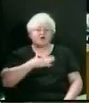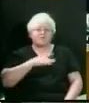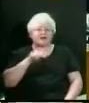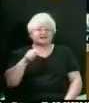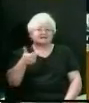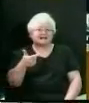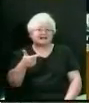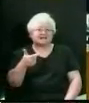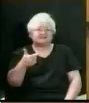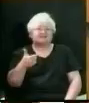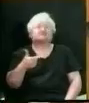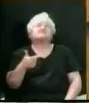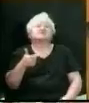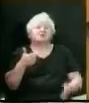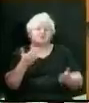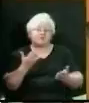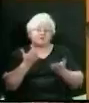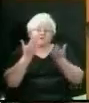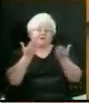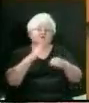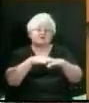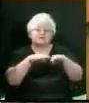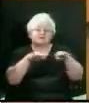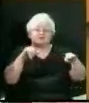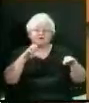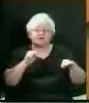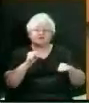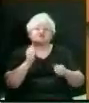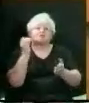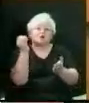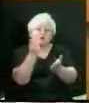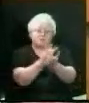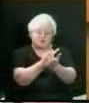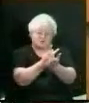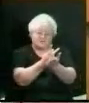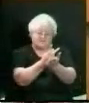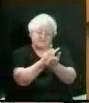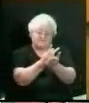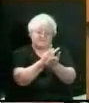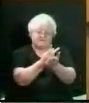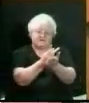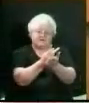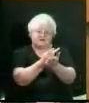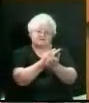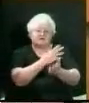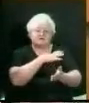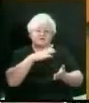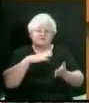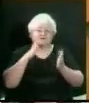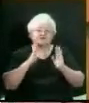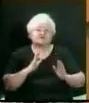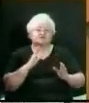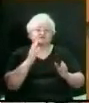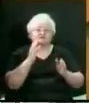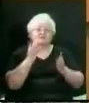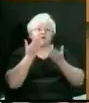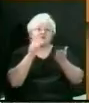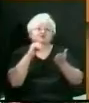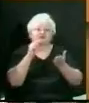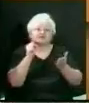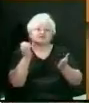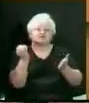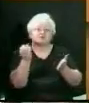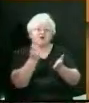Okay, so the motion on the floor then is to approve. Approve. So, Commissioners, the vote is to approve.